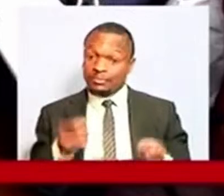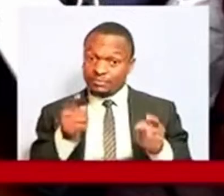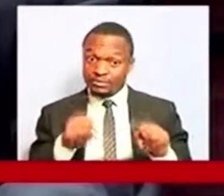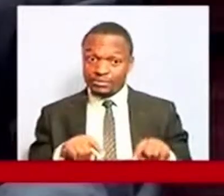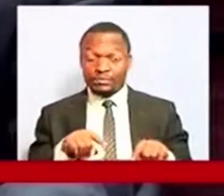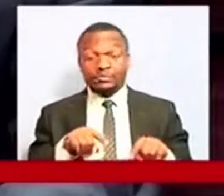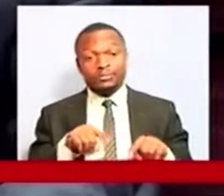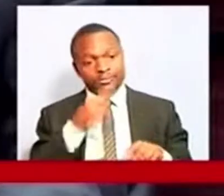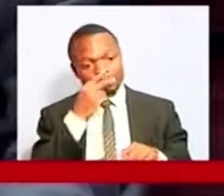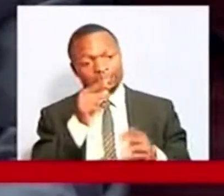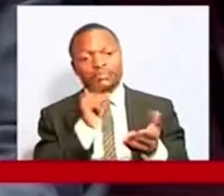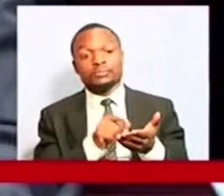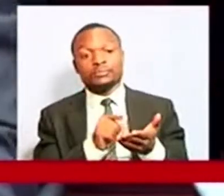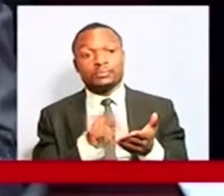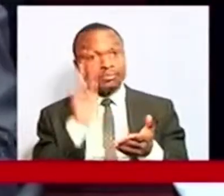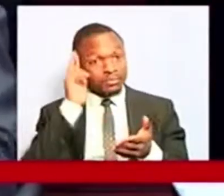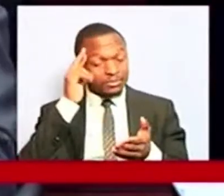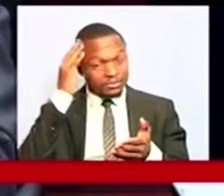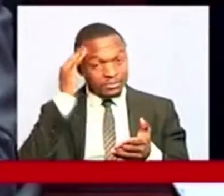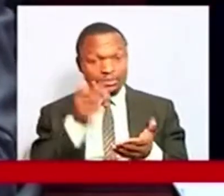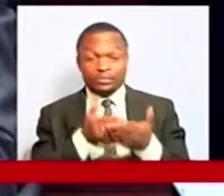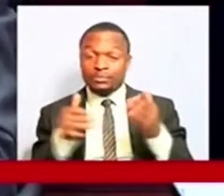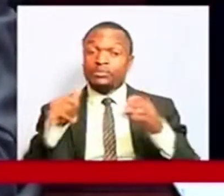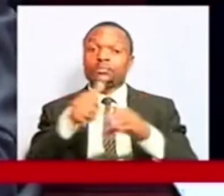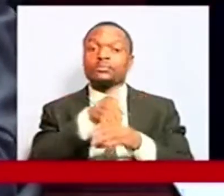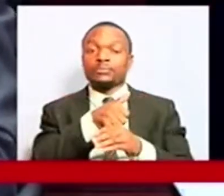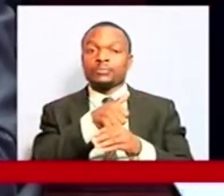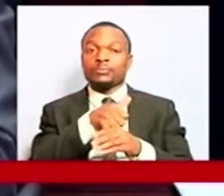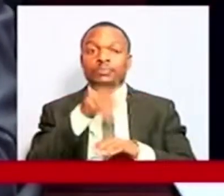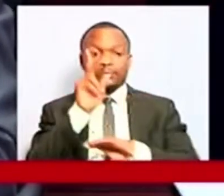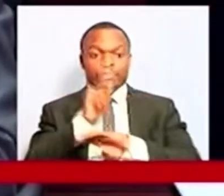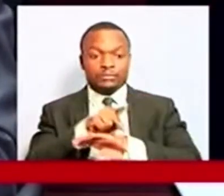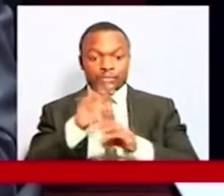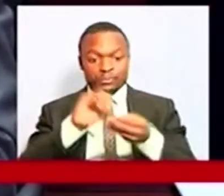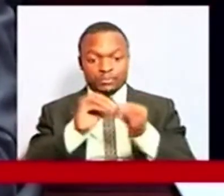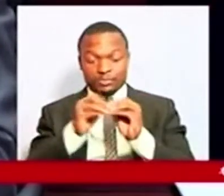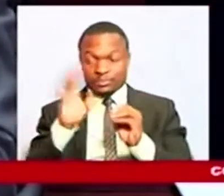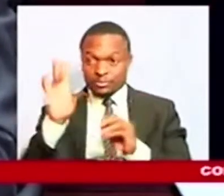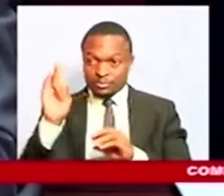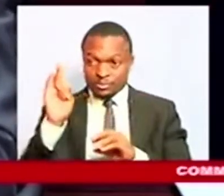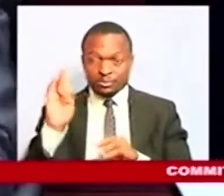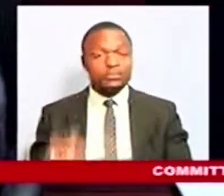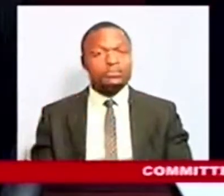observed this, the reason why this one, we included the project number 17.